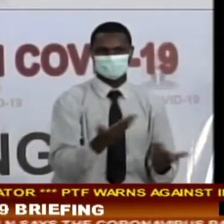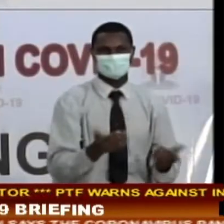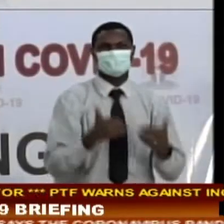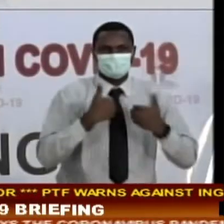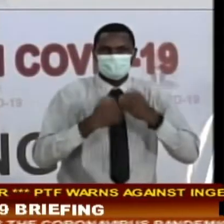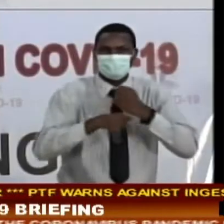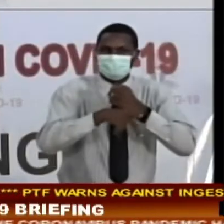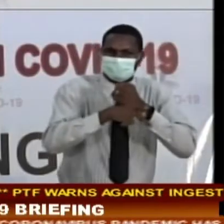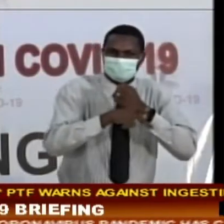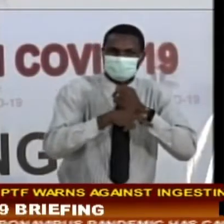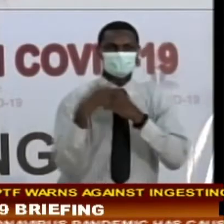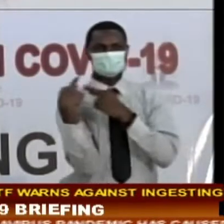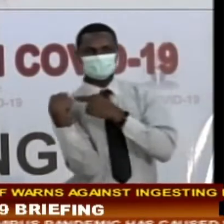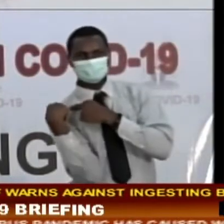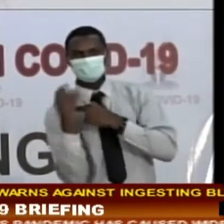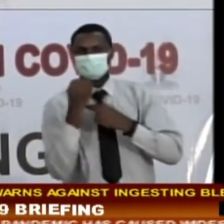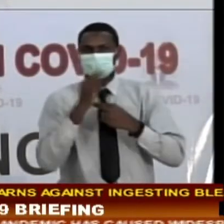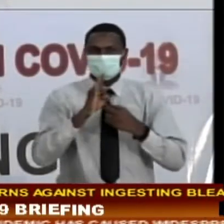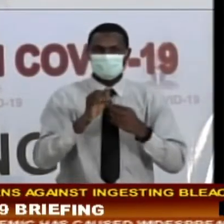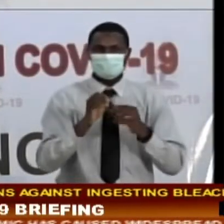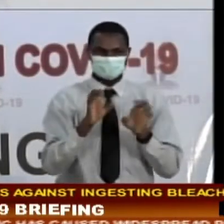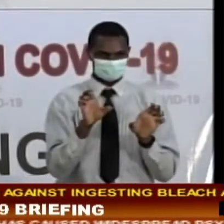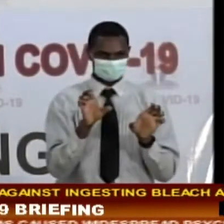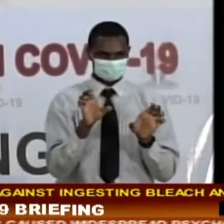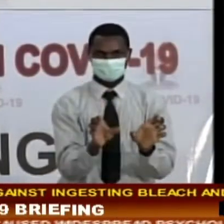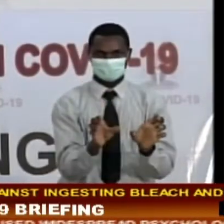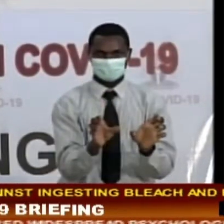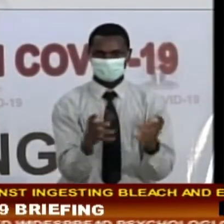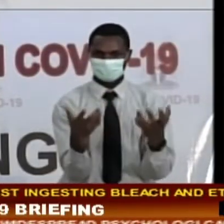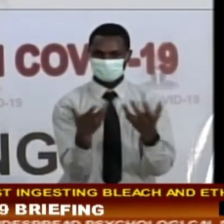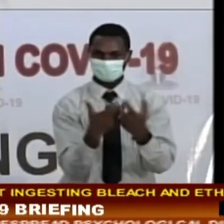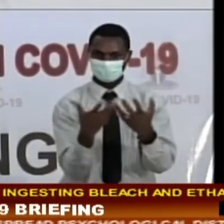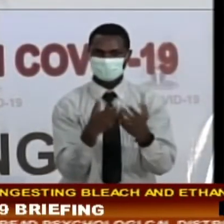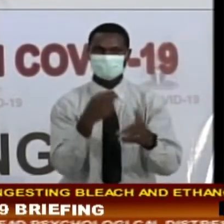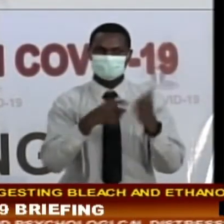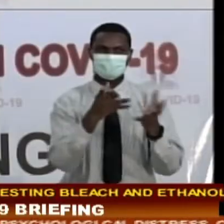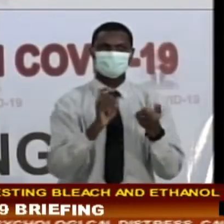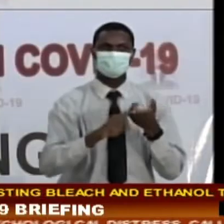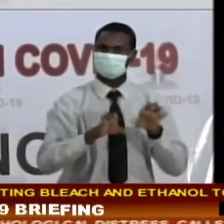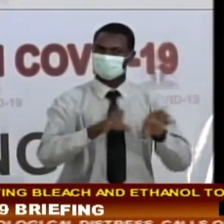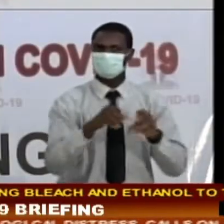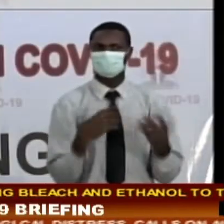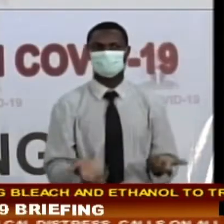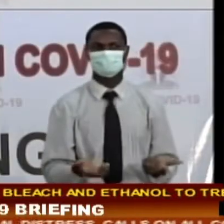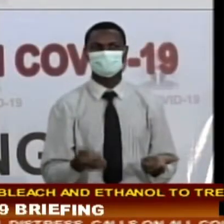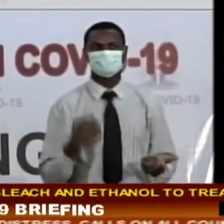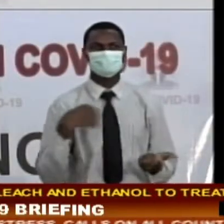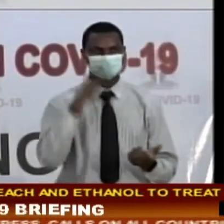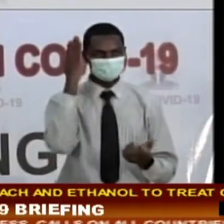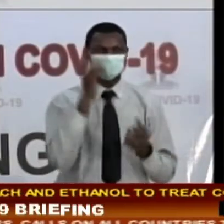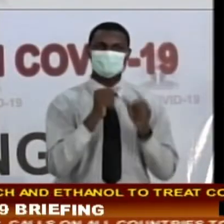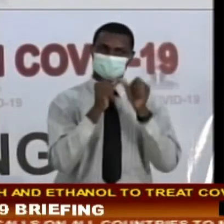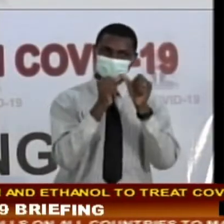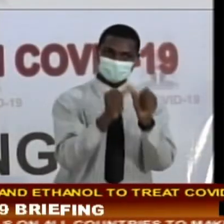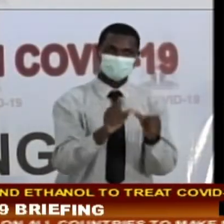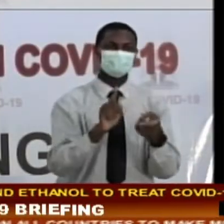responsibility of doing what they so we'll continue to make that